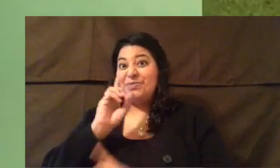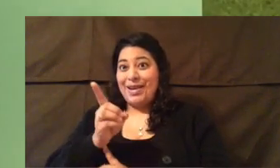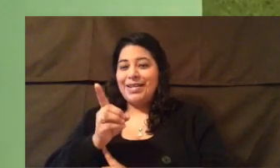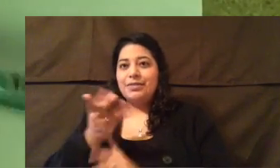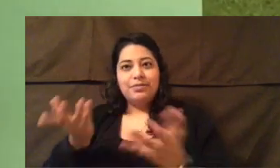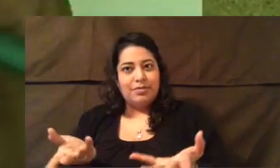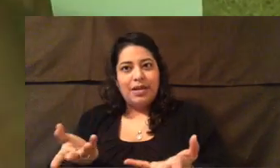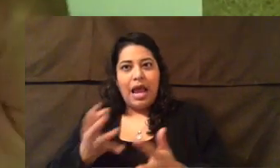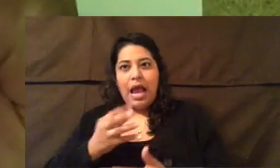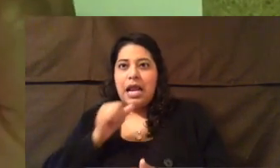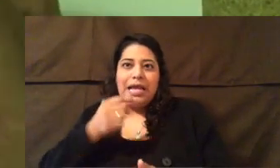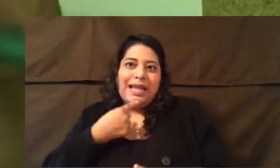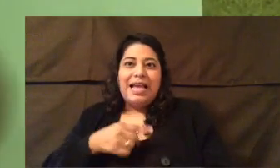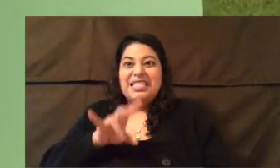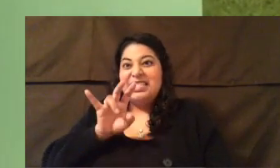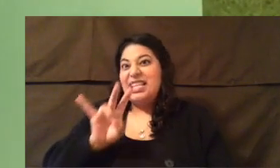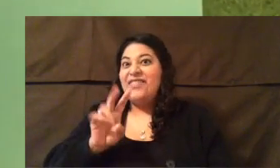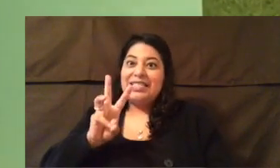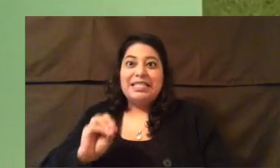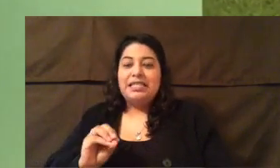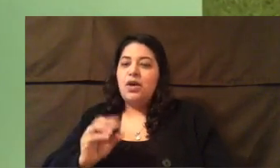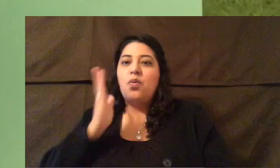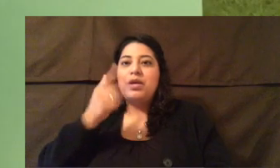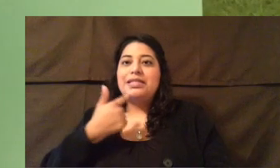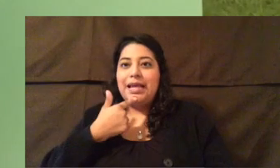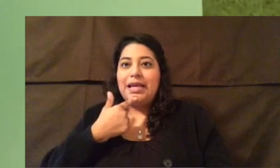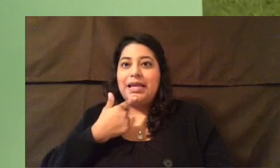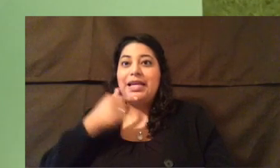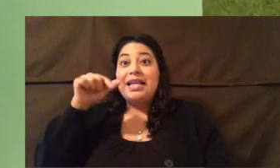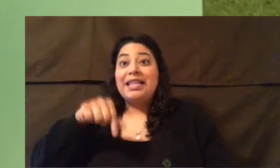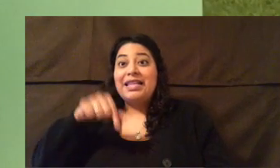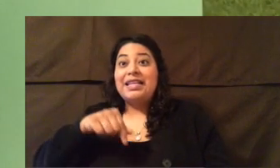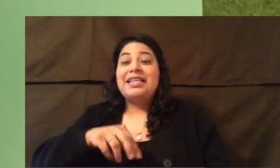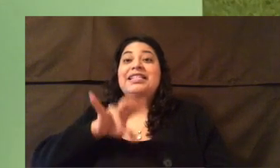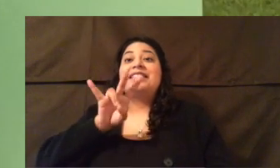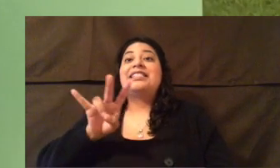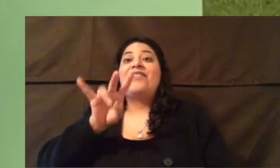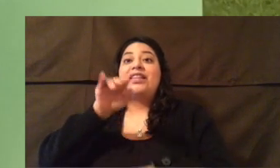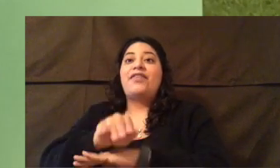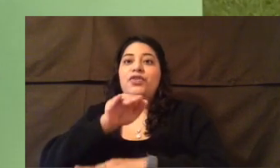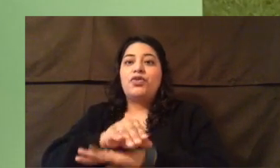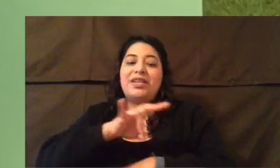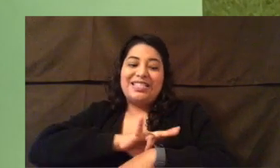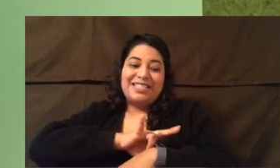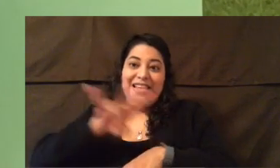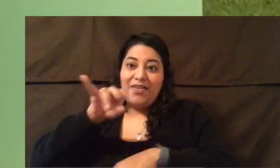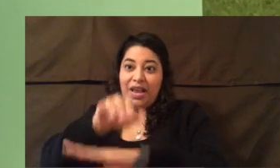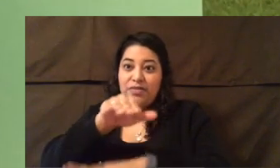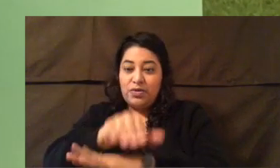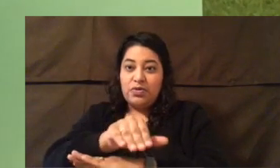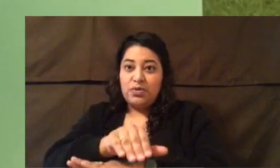that's going to be 60 minutes, okay? And I'm not going to say 7:60. I'm going to say this is 7